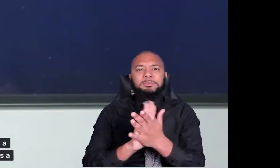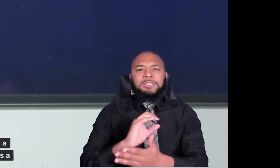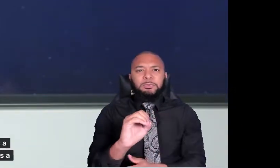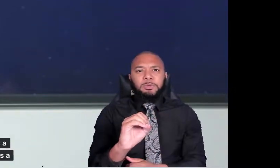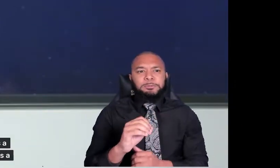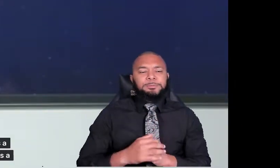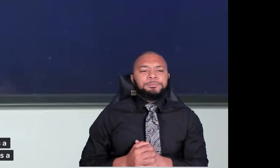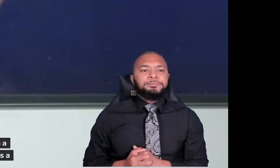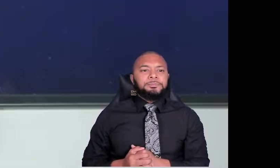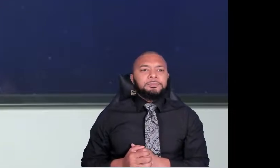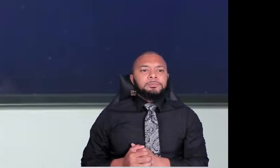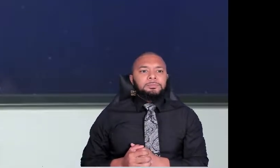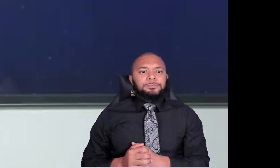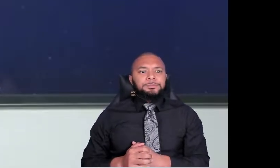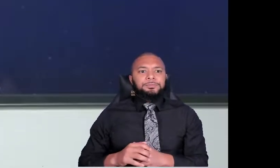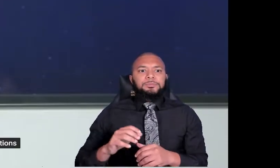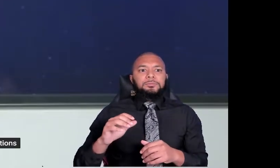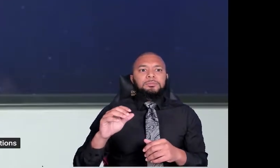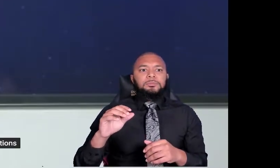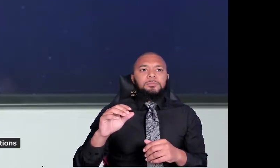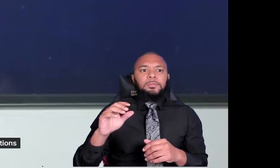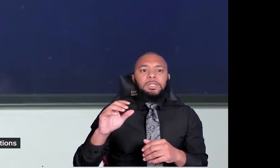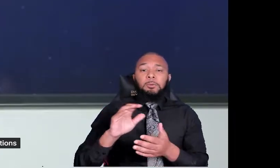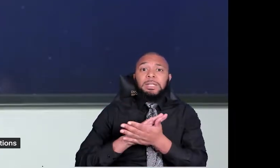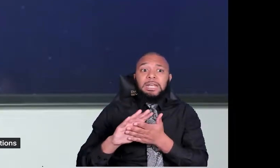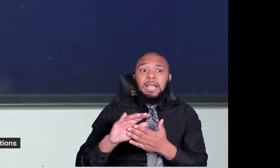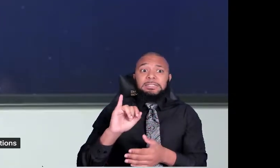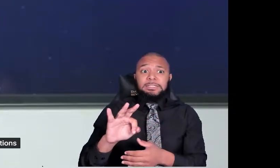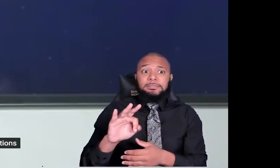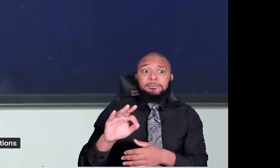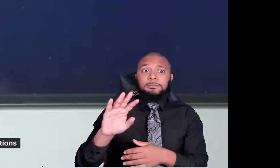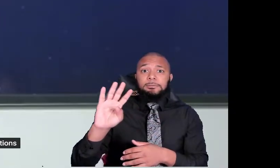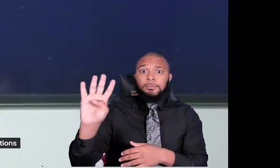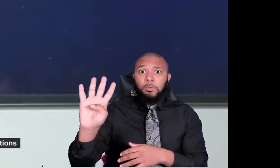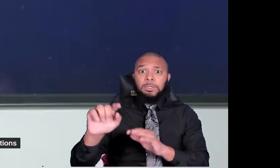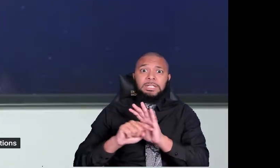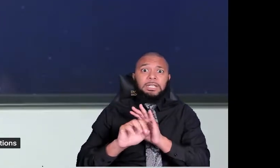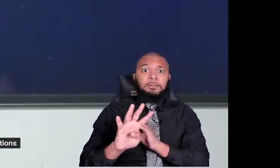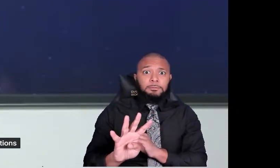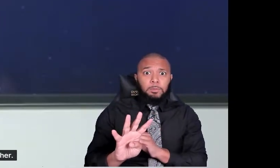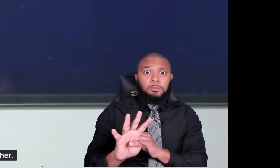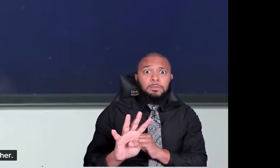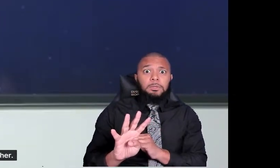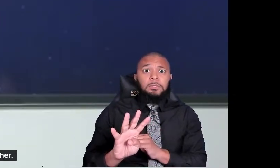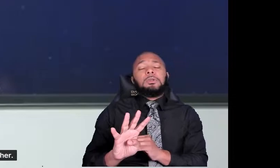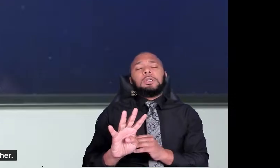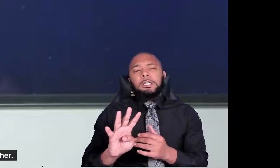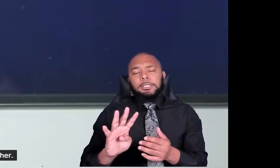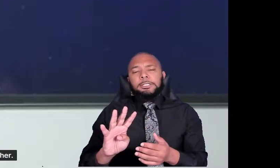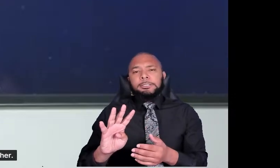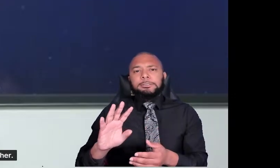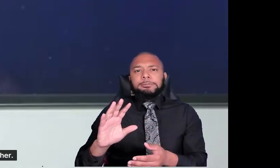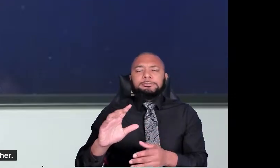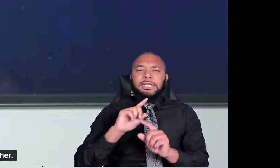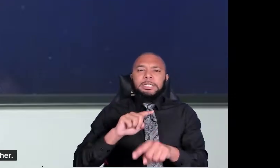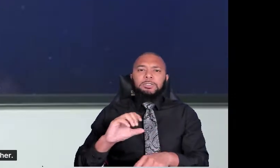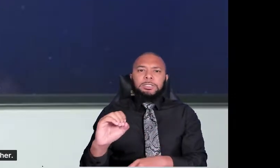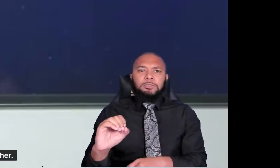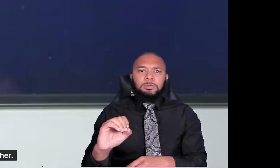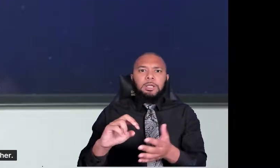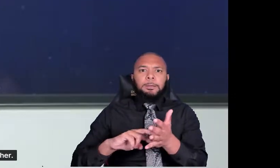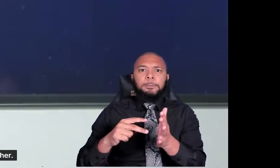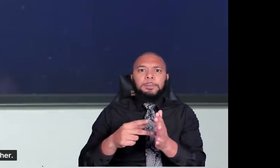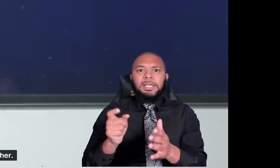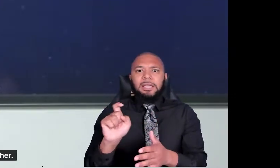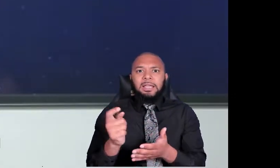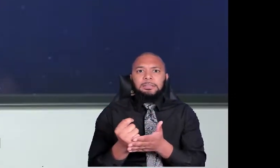sure be nice if this was a negative 4, because then I could add the equations together and I would get 0x. I would eliminate the